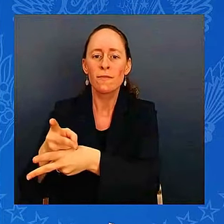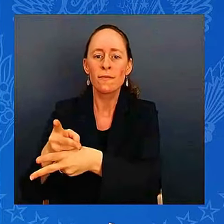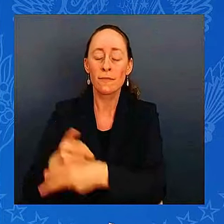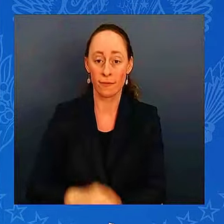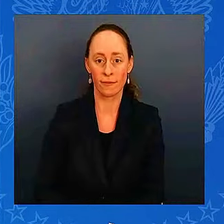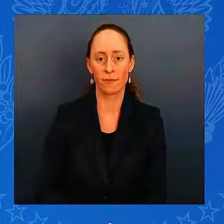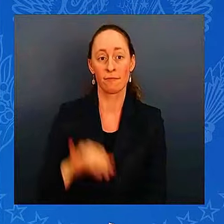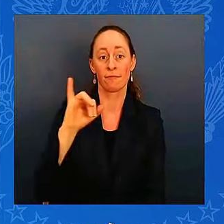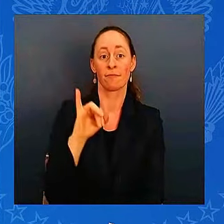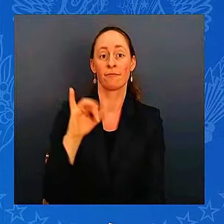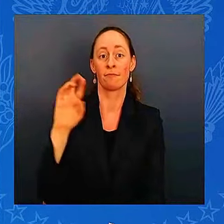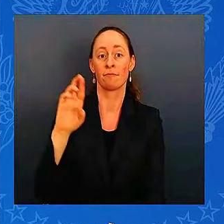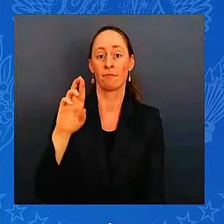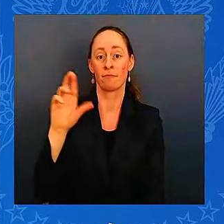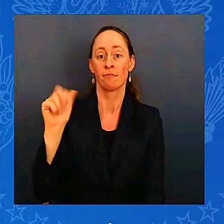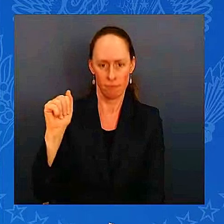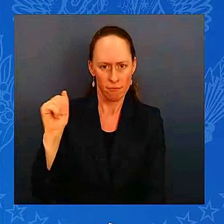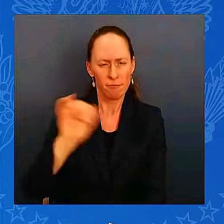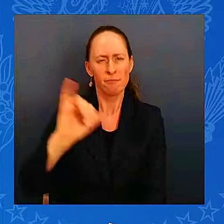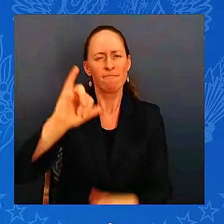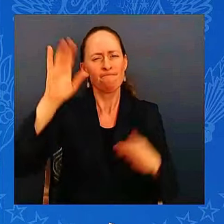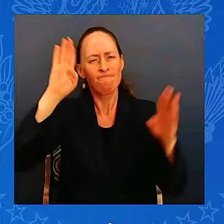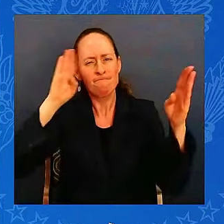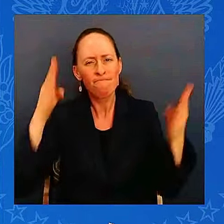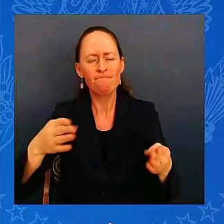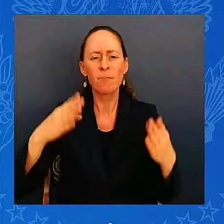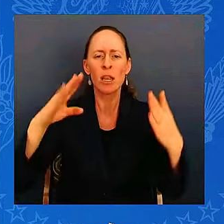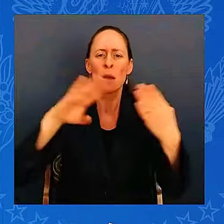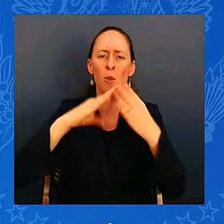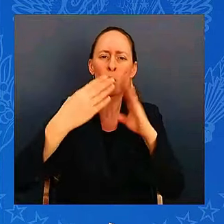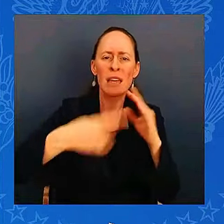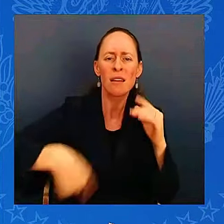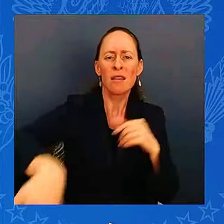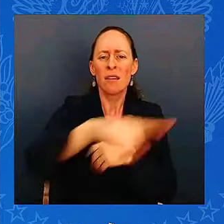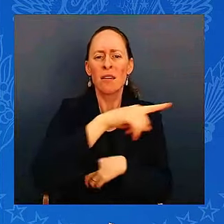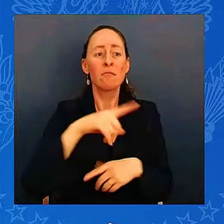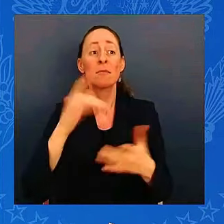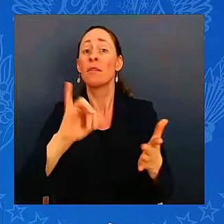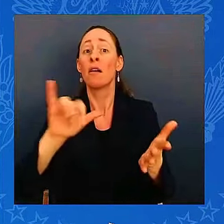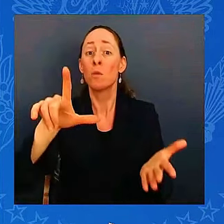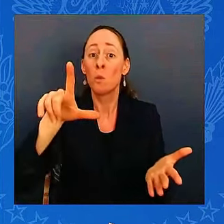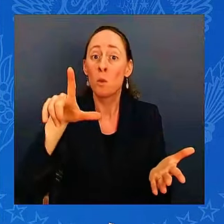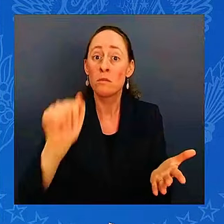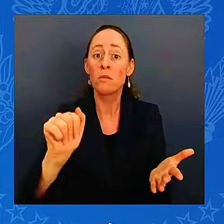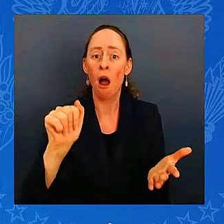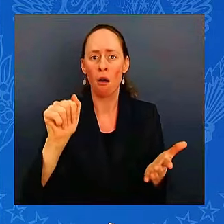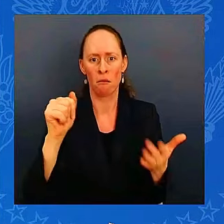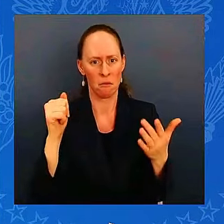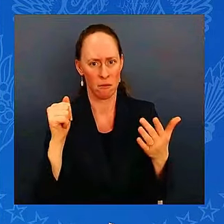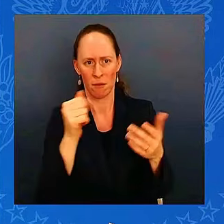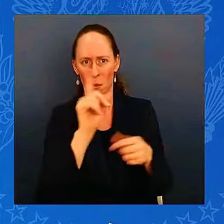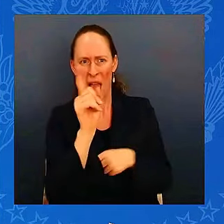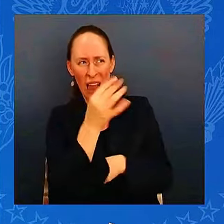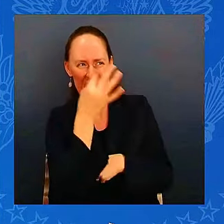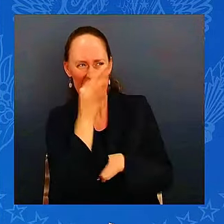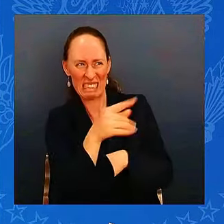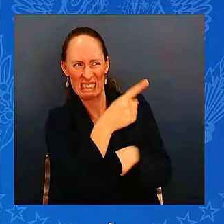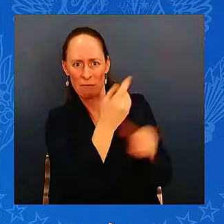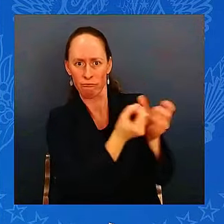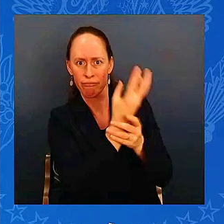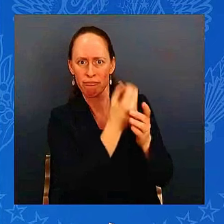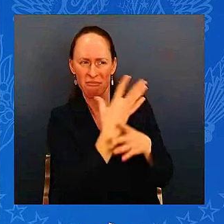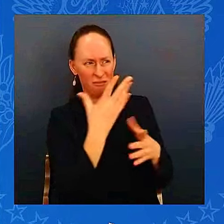communities, like Cancer Alley in Louisiana or Route 9 Corridor in Delaware. We're making sure these communities